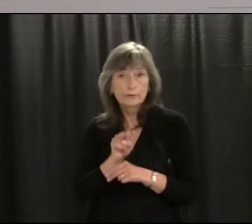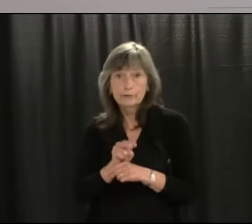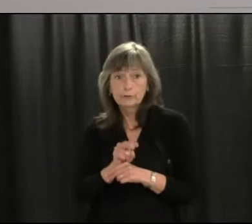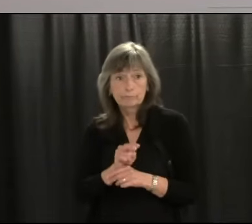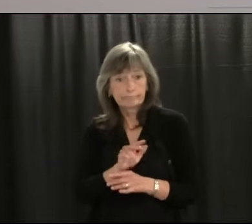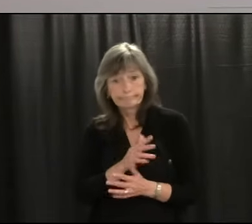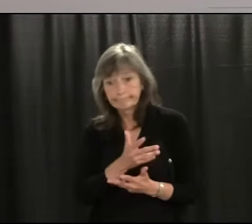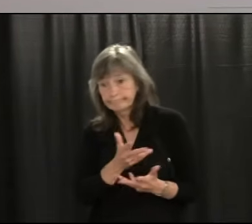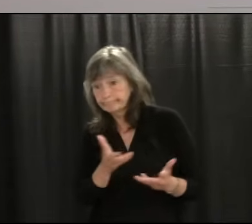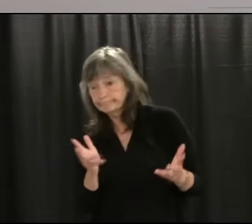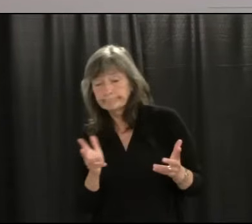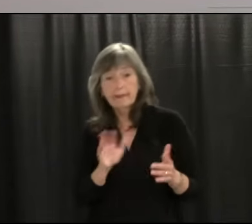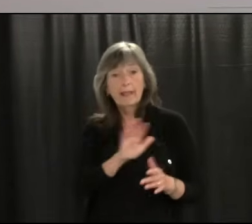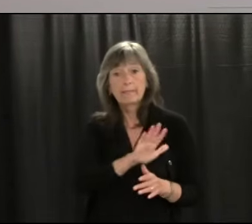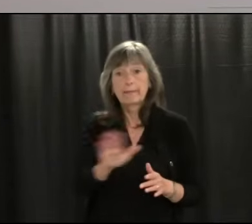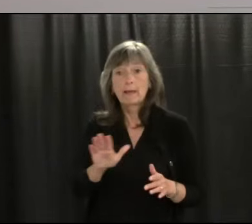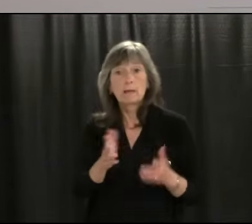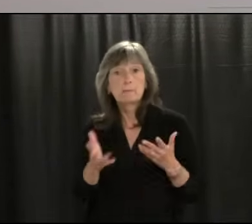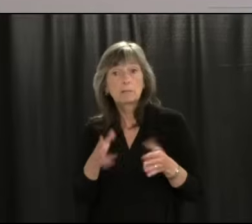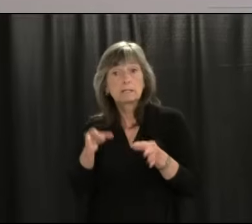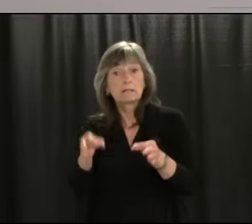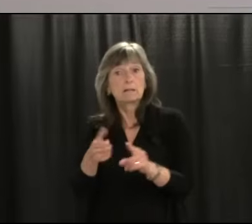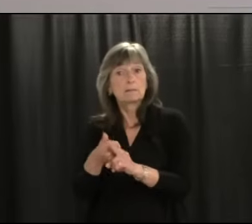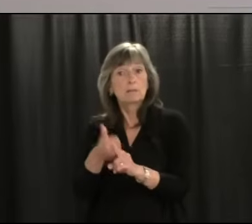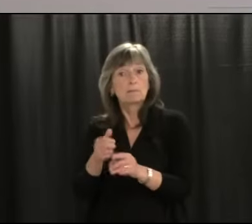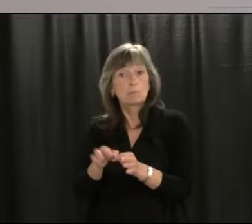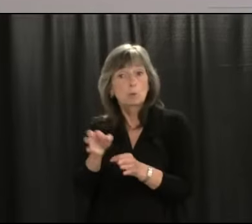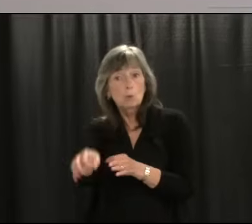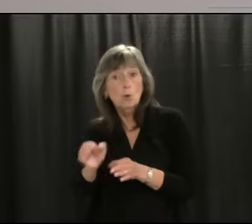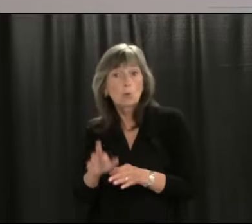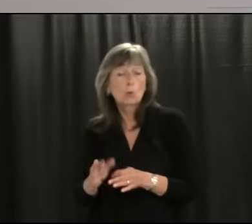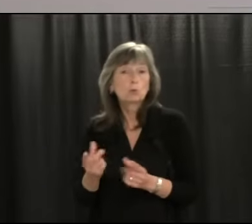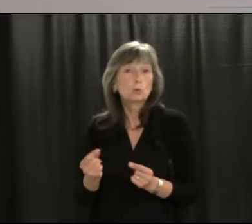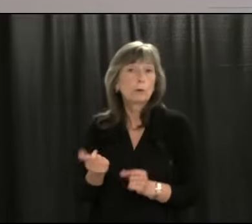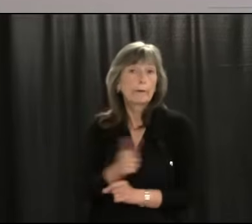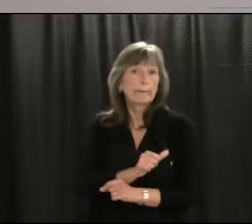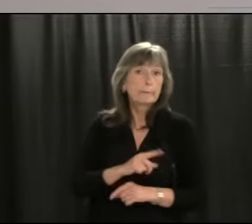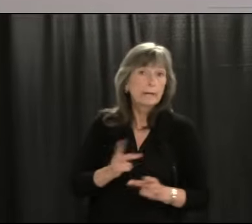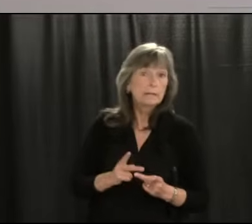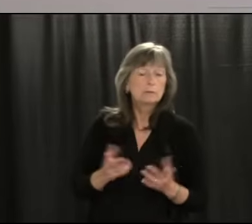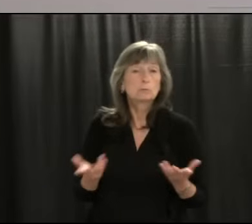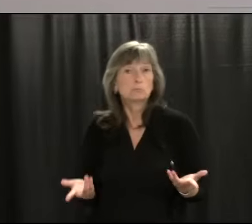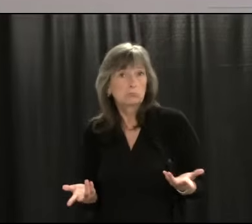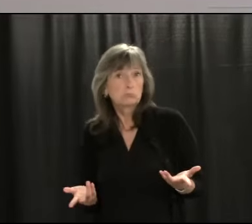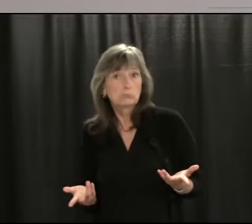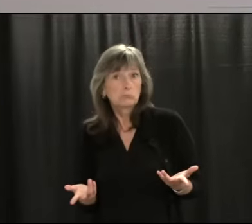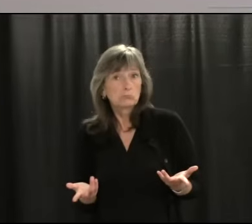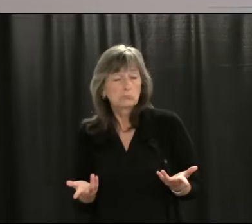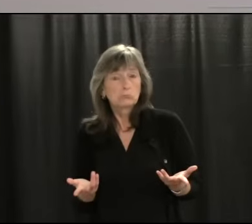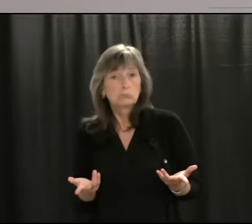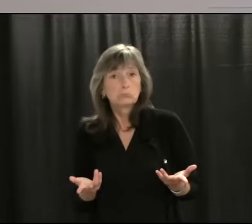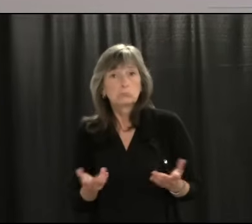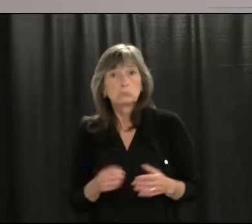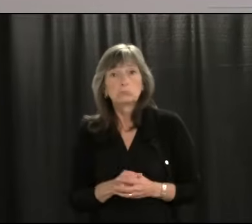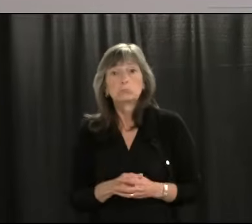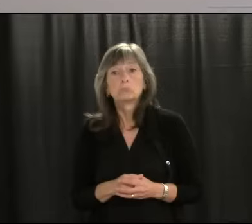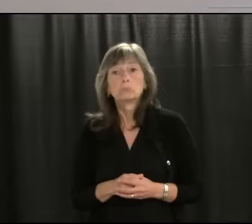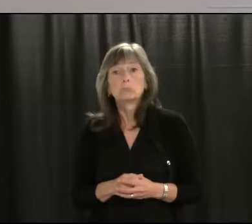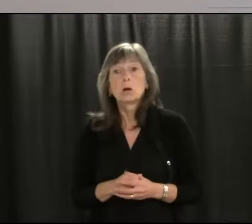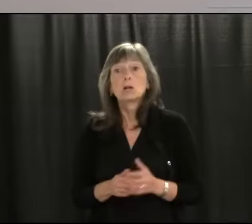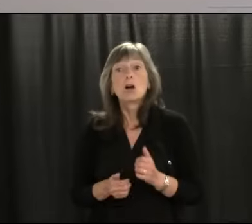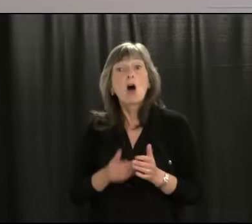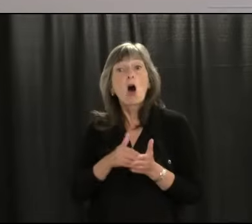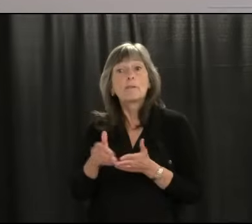they are. They've made the decision to postpone. And they do have contingency plans in place anyways, which normally would be for